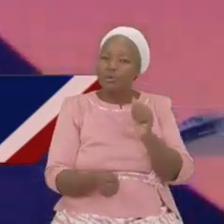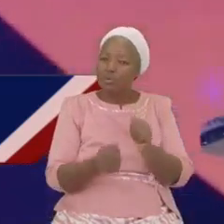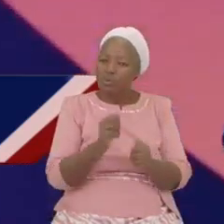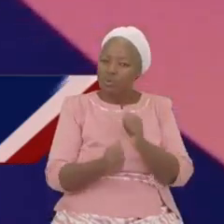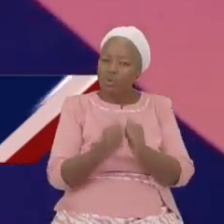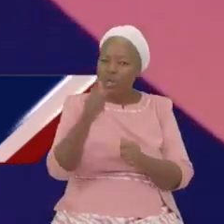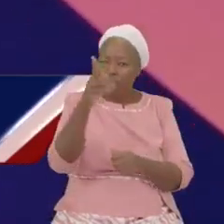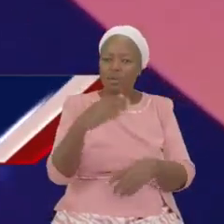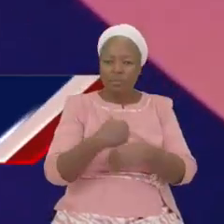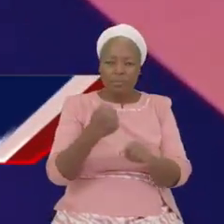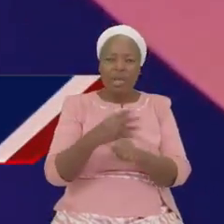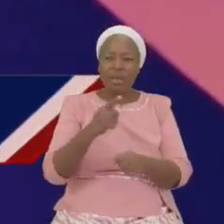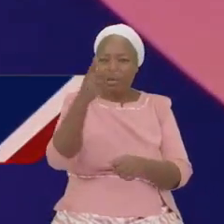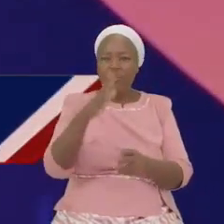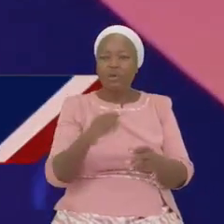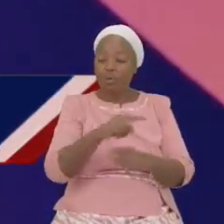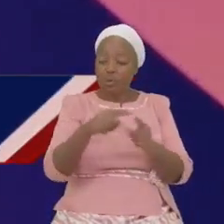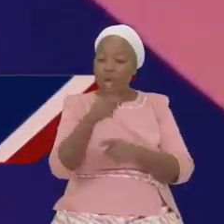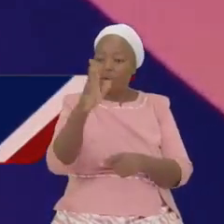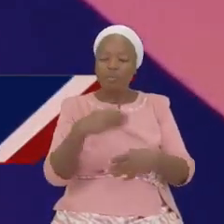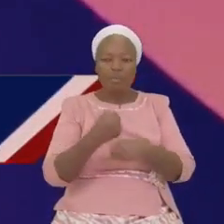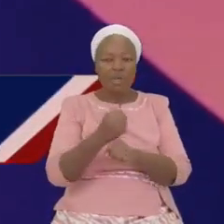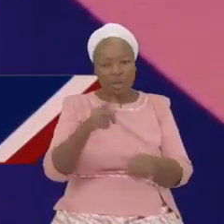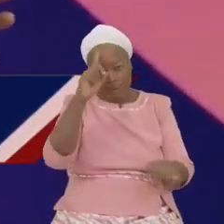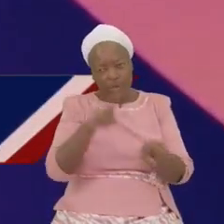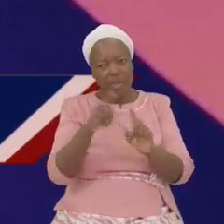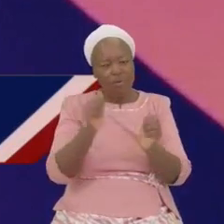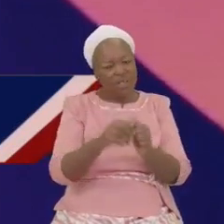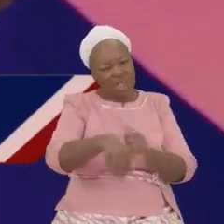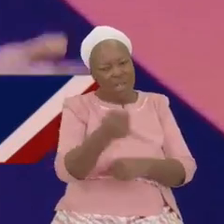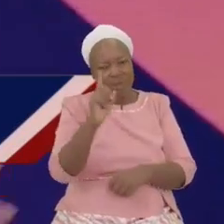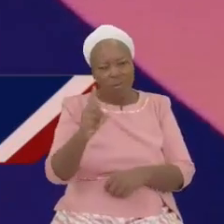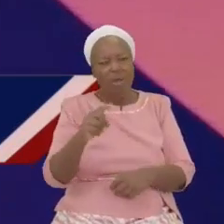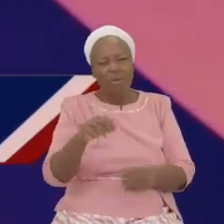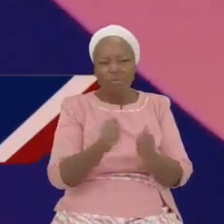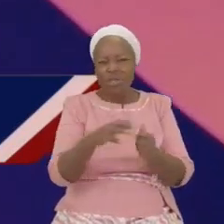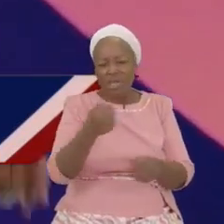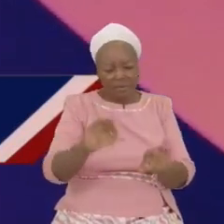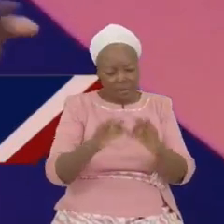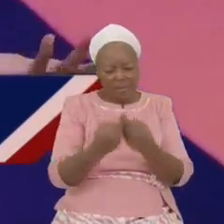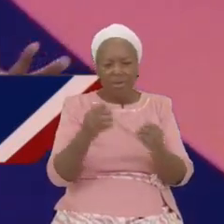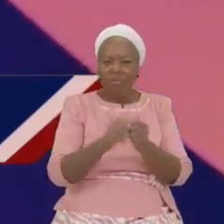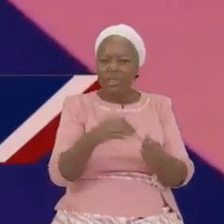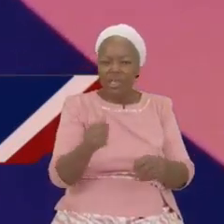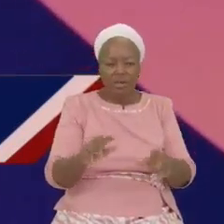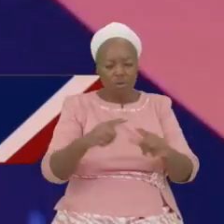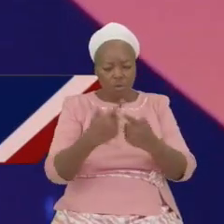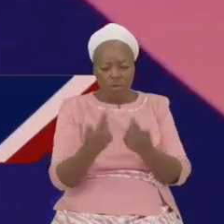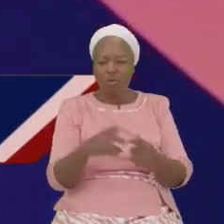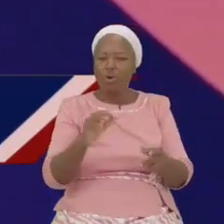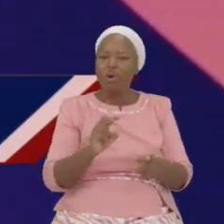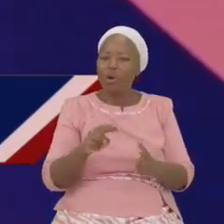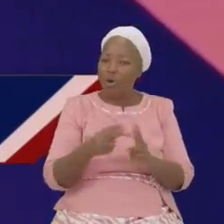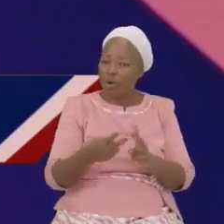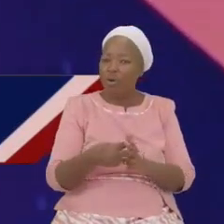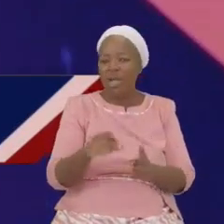with anyone, with any family, with any group, and with any nation, and when he makes a covenant